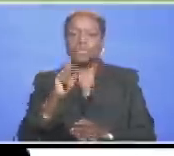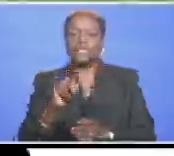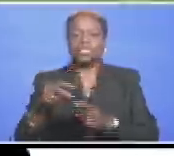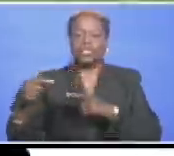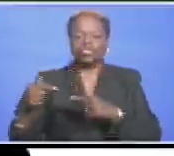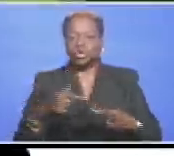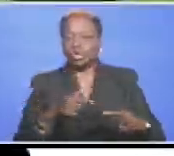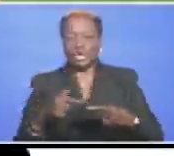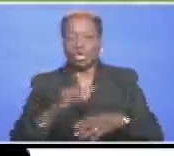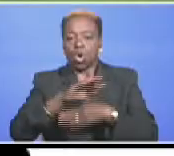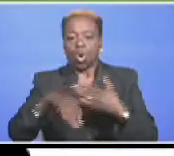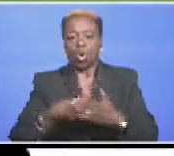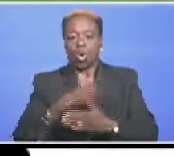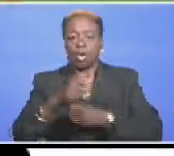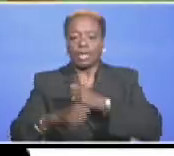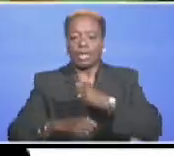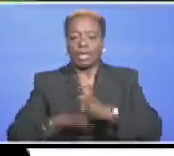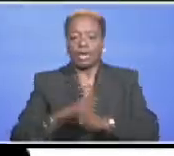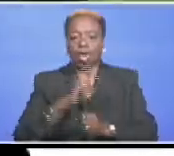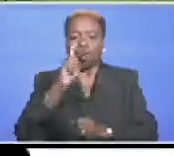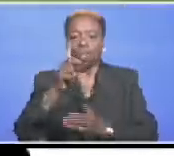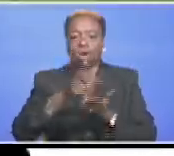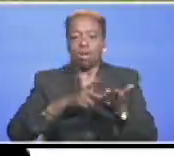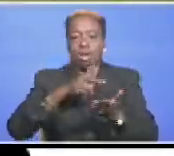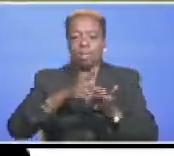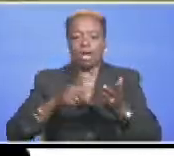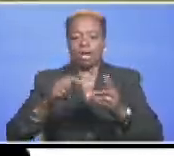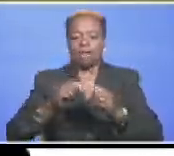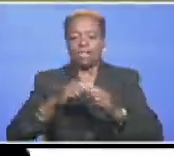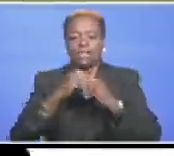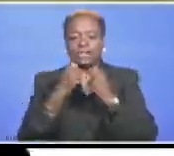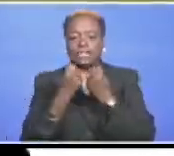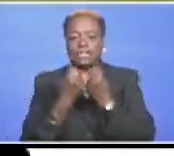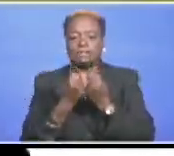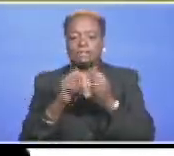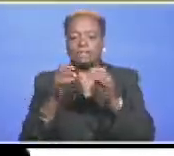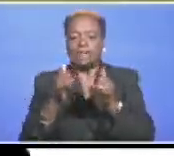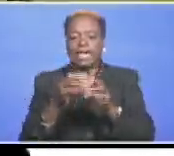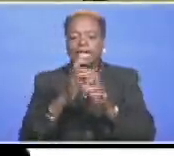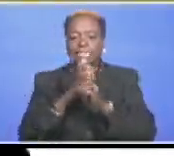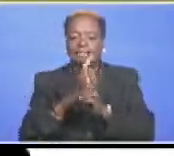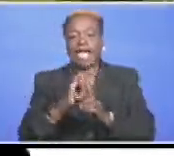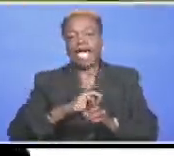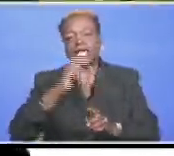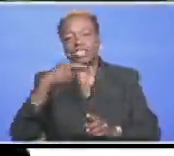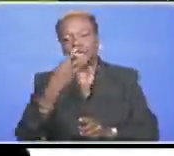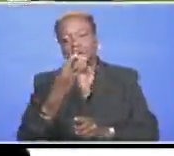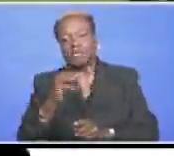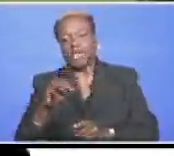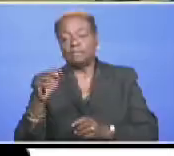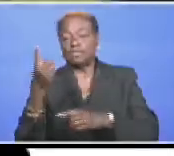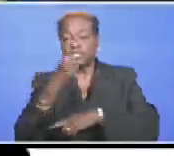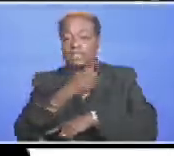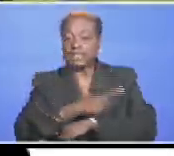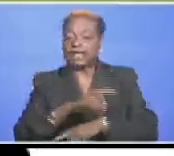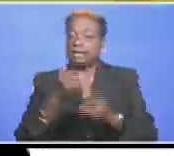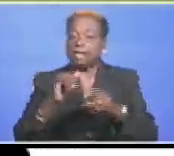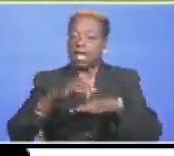but the one part of the team that has been playing lights out has been the defense. I told them today, in a playoff type